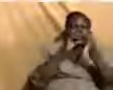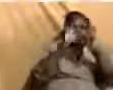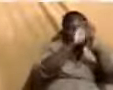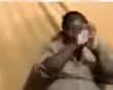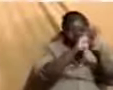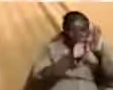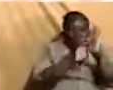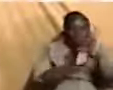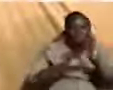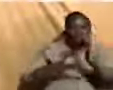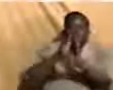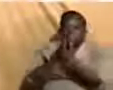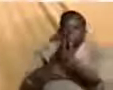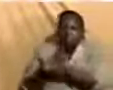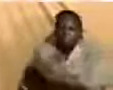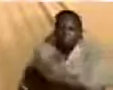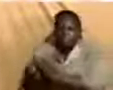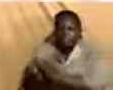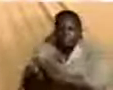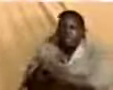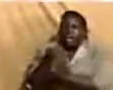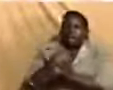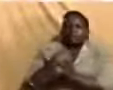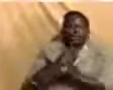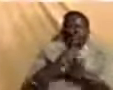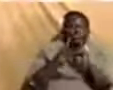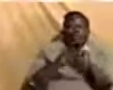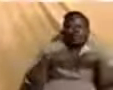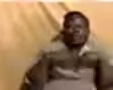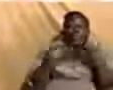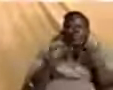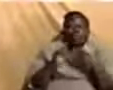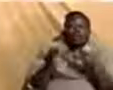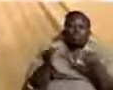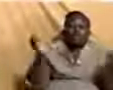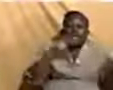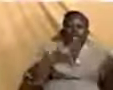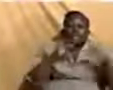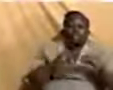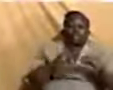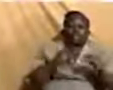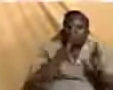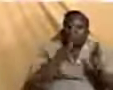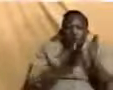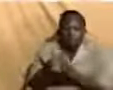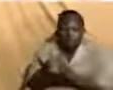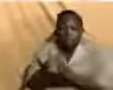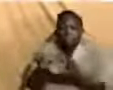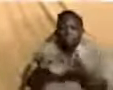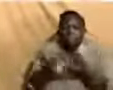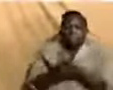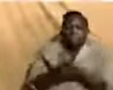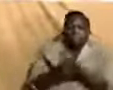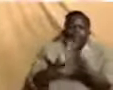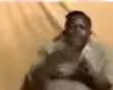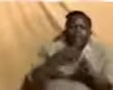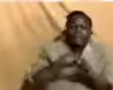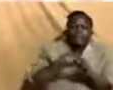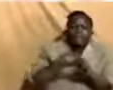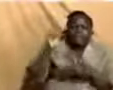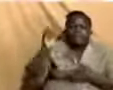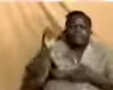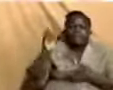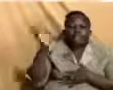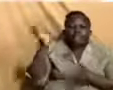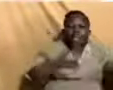constitutional proceedings. It doesn't talk about immunity against electoral proceedings. After all, we have presidential election